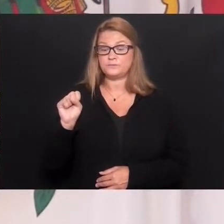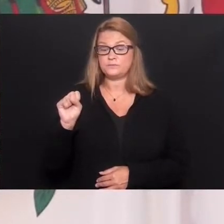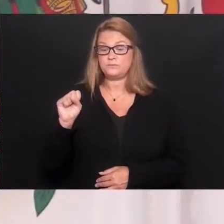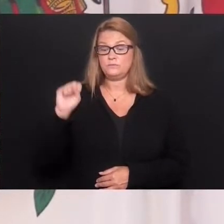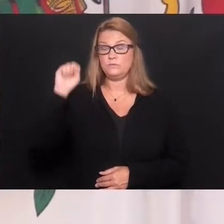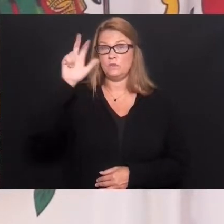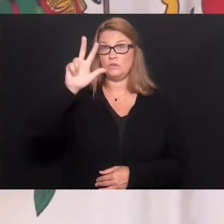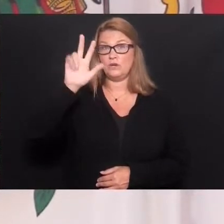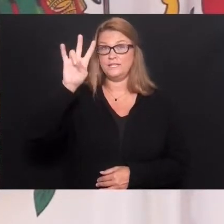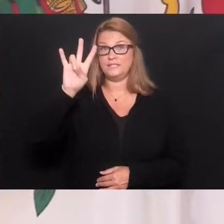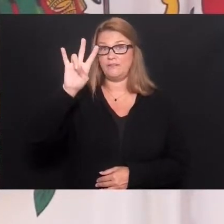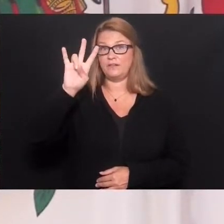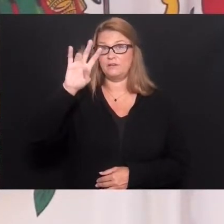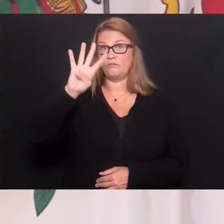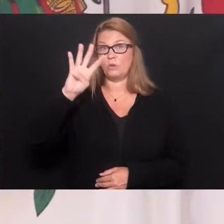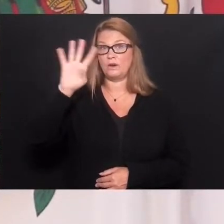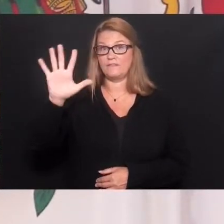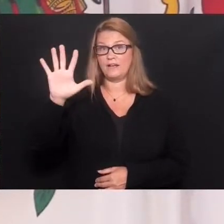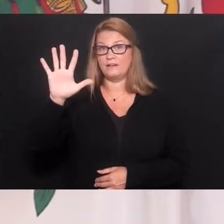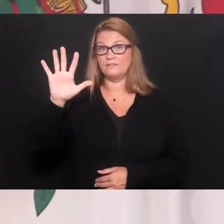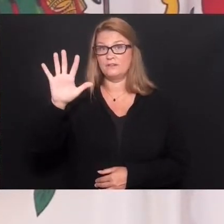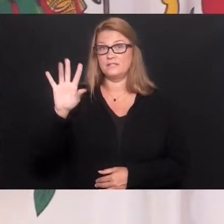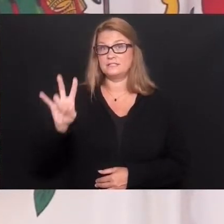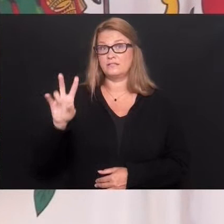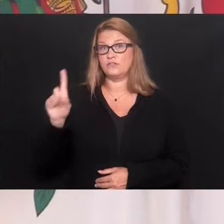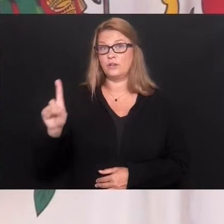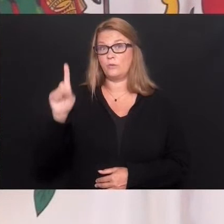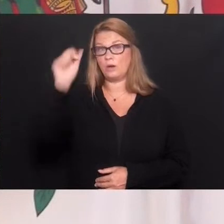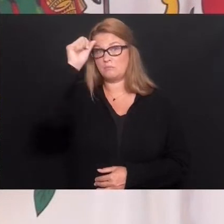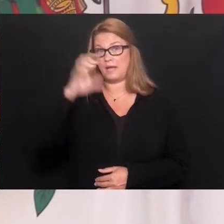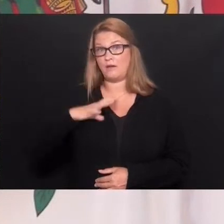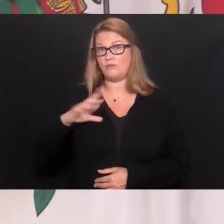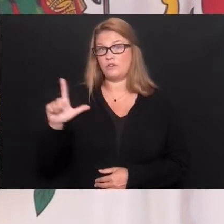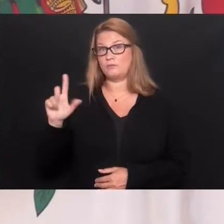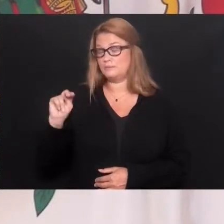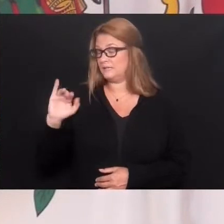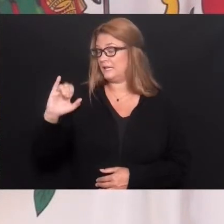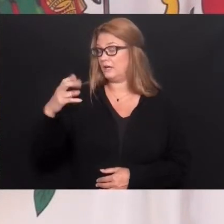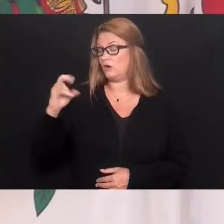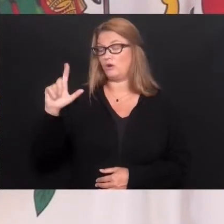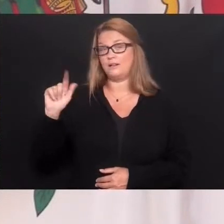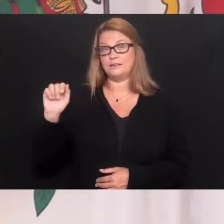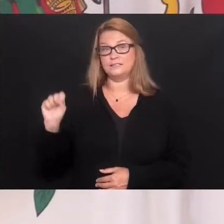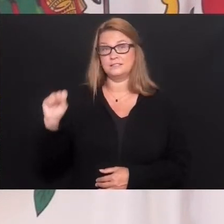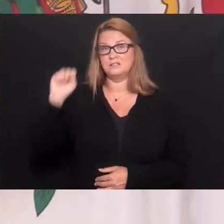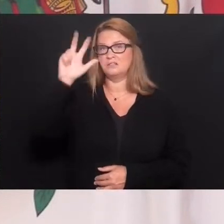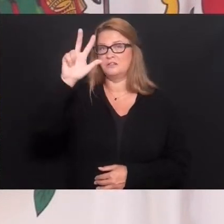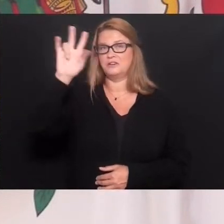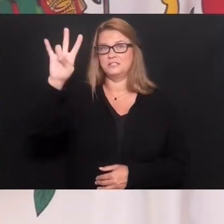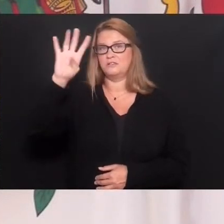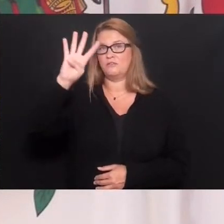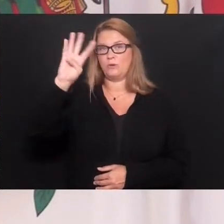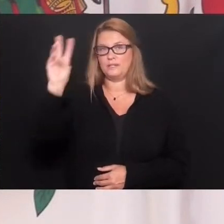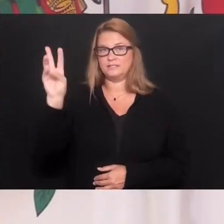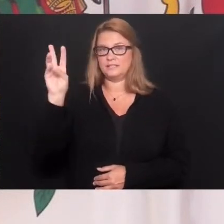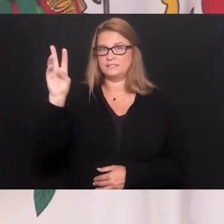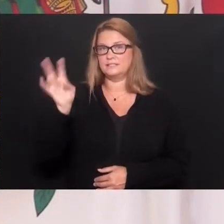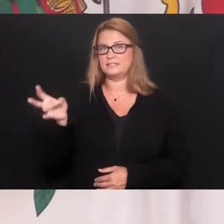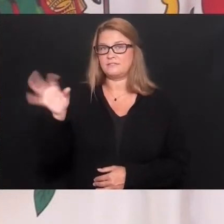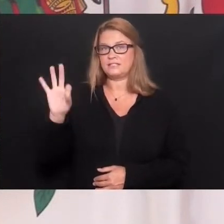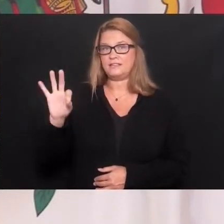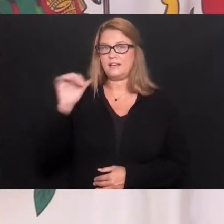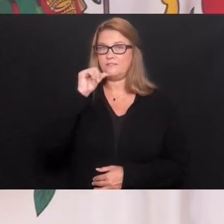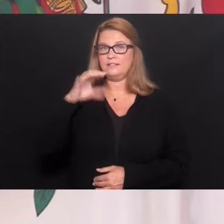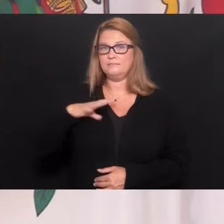The 3,745th death, a 71-year-old male from Nicholas County. The 3,746th death, a